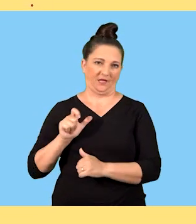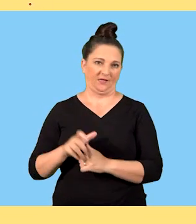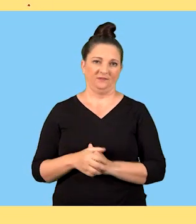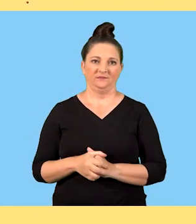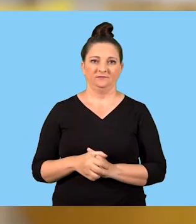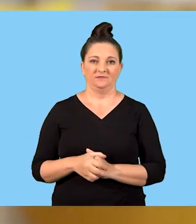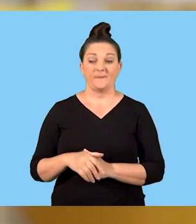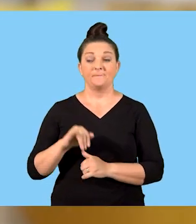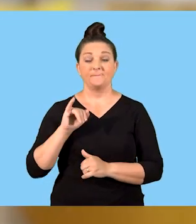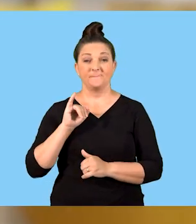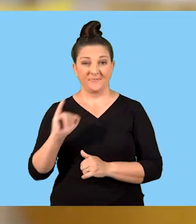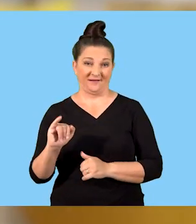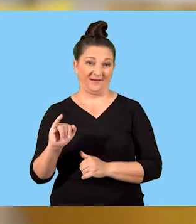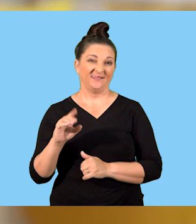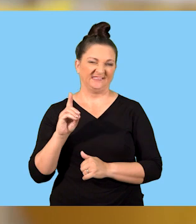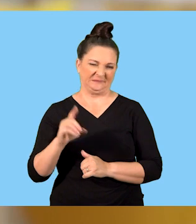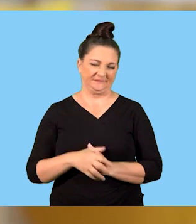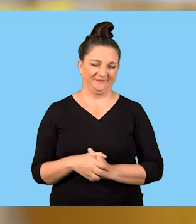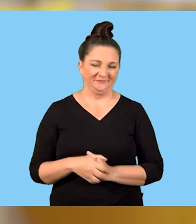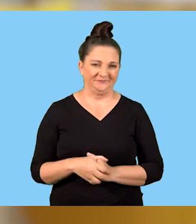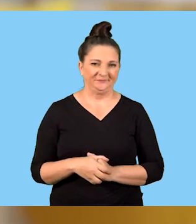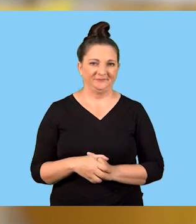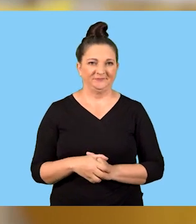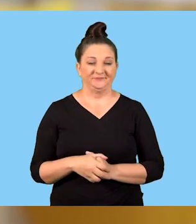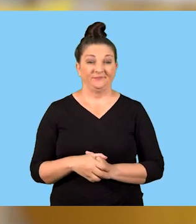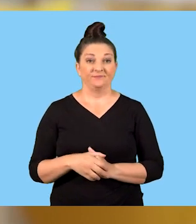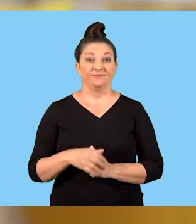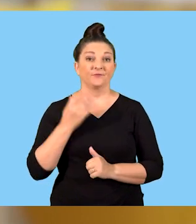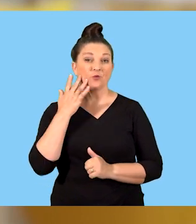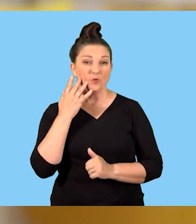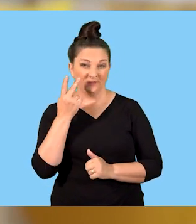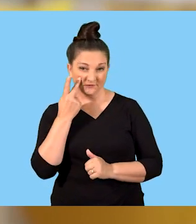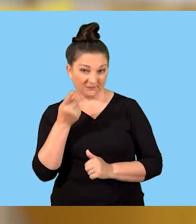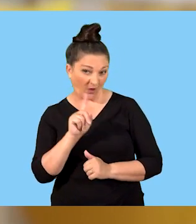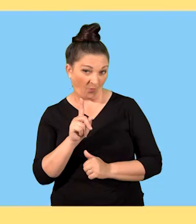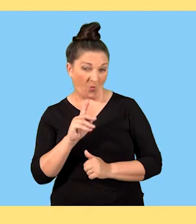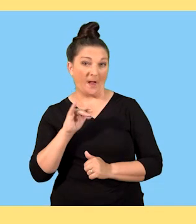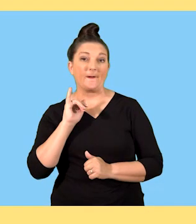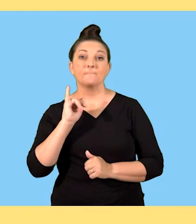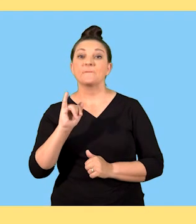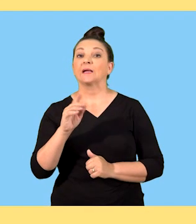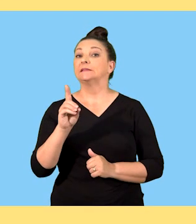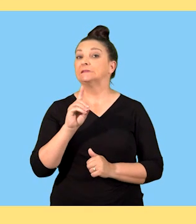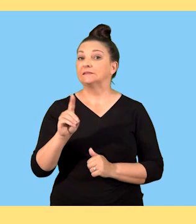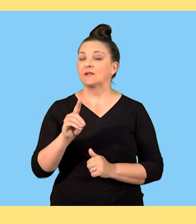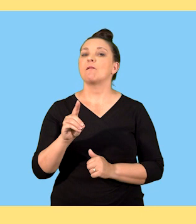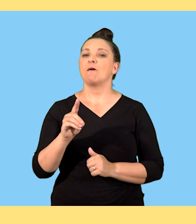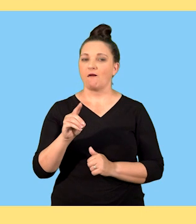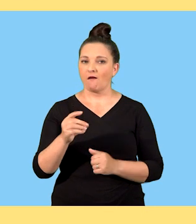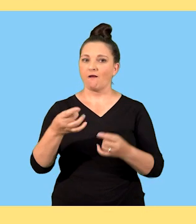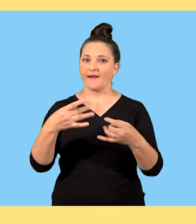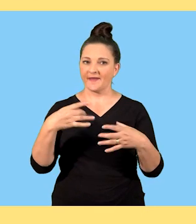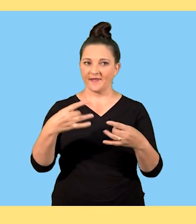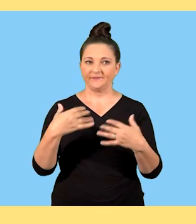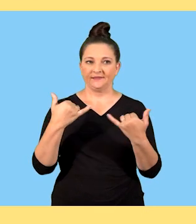off as irrecoverable. We're talking bad debts. Now, the moment you have bad debts,